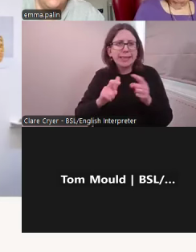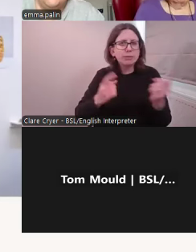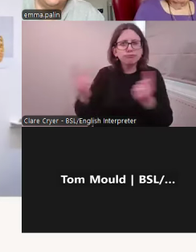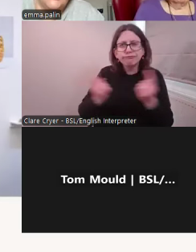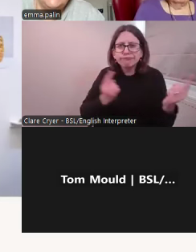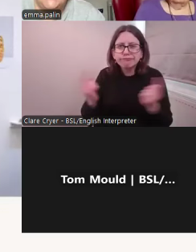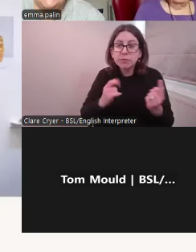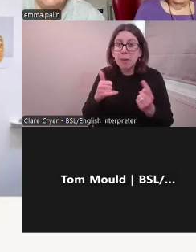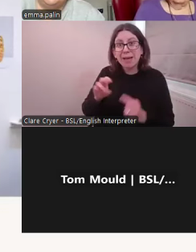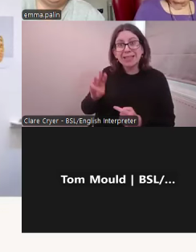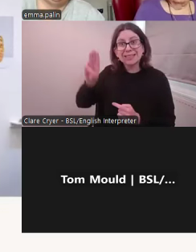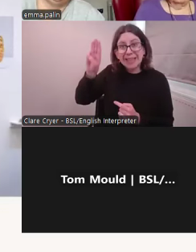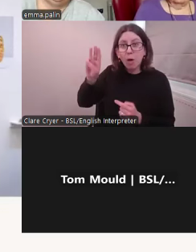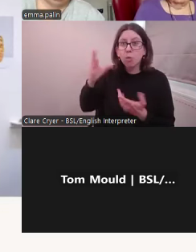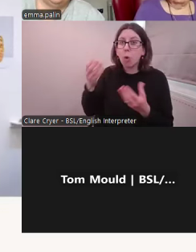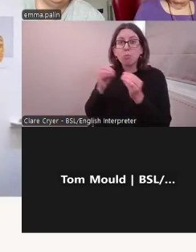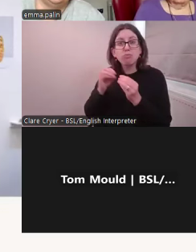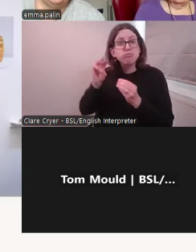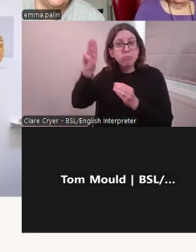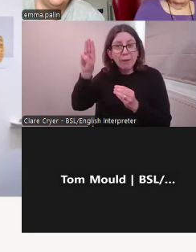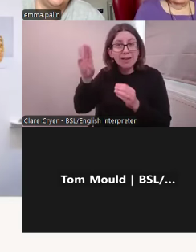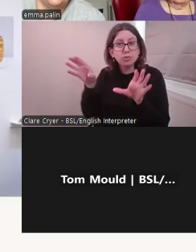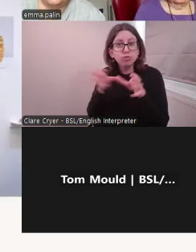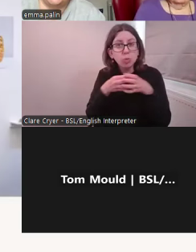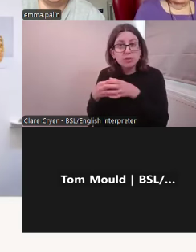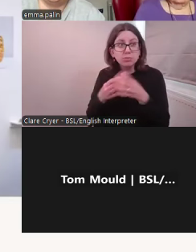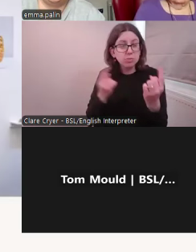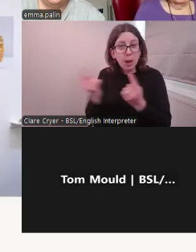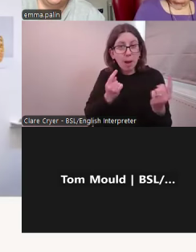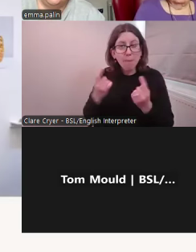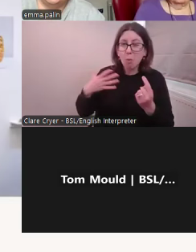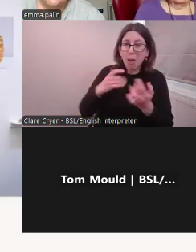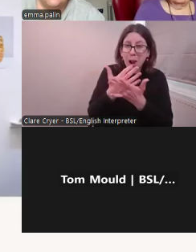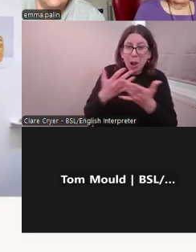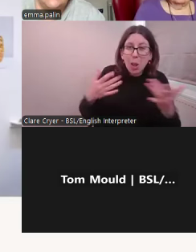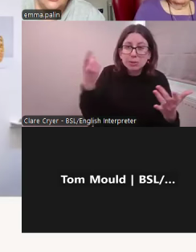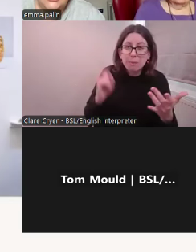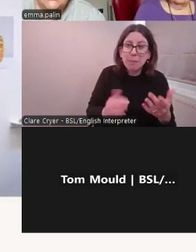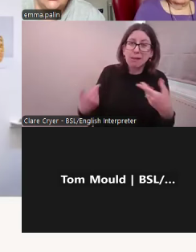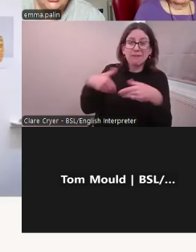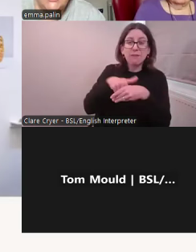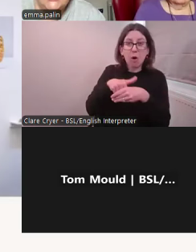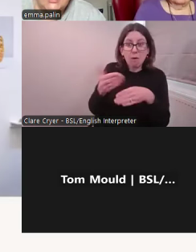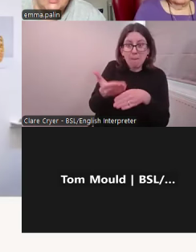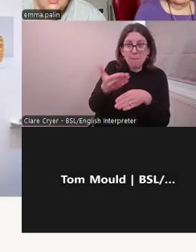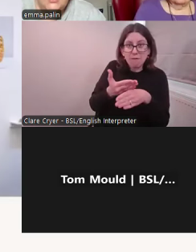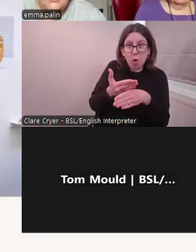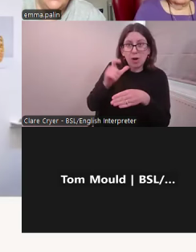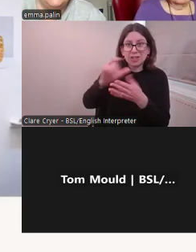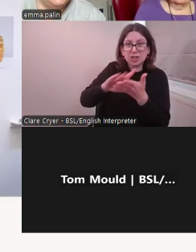and trying to get as many people involved as possible prior to starting the project in